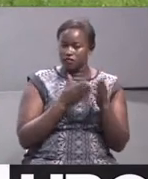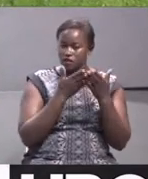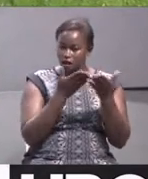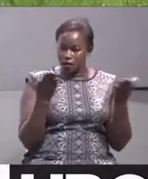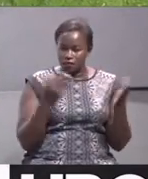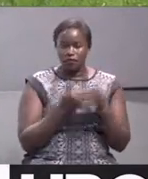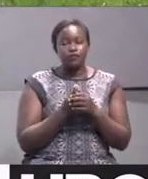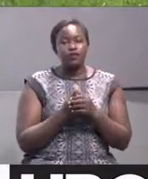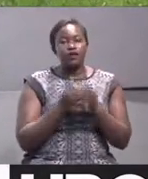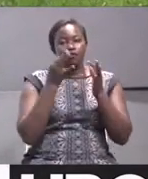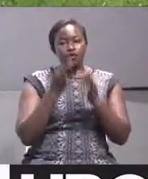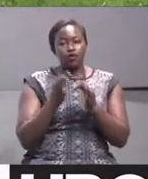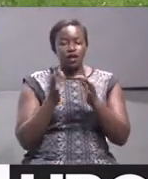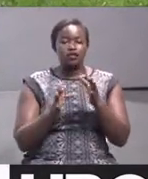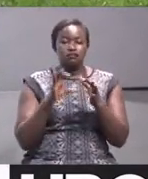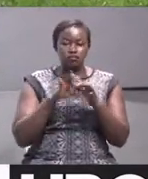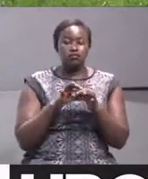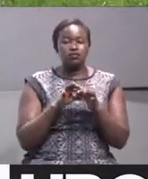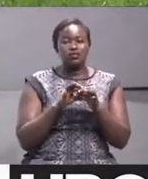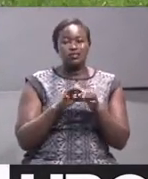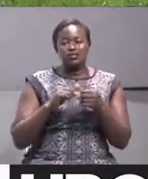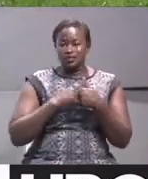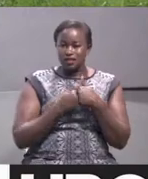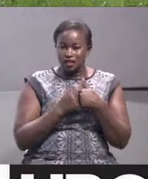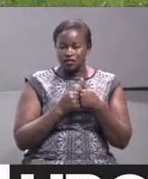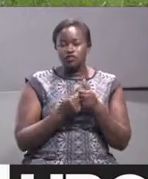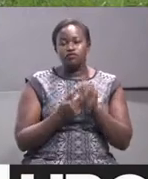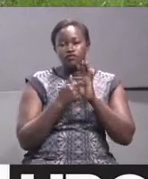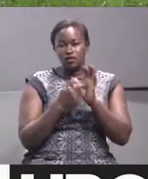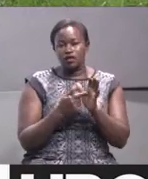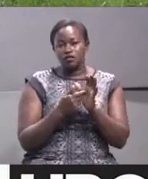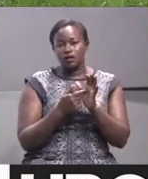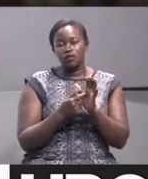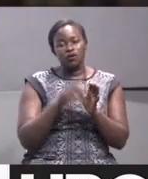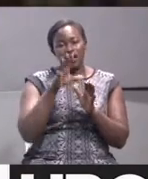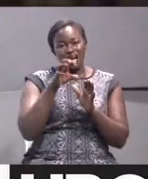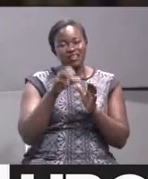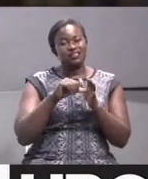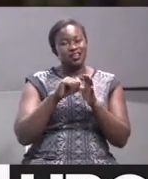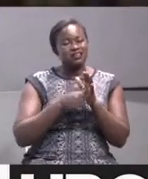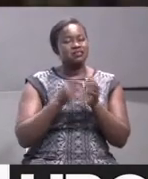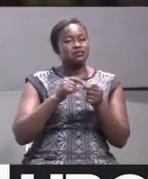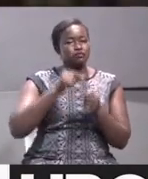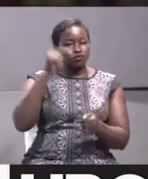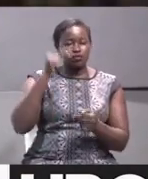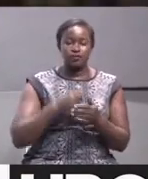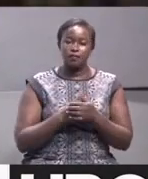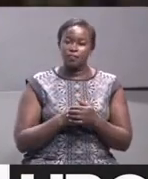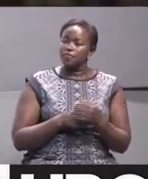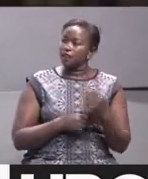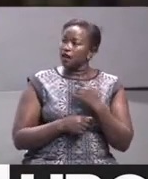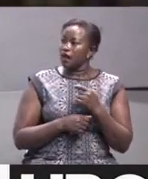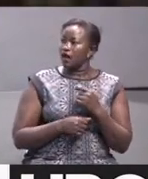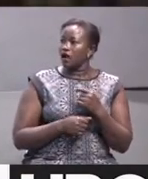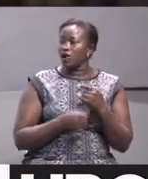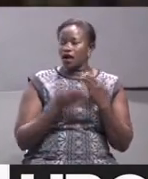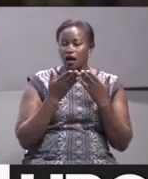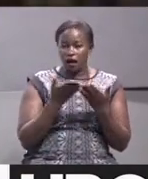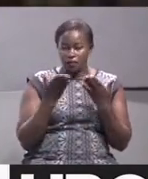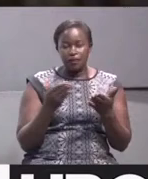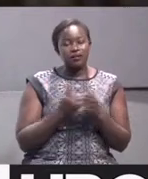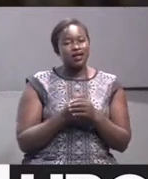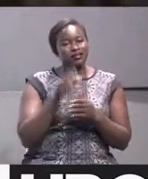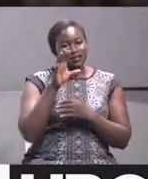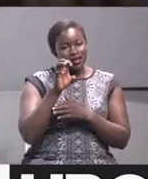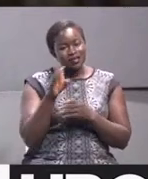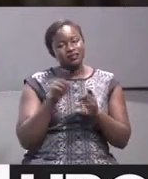products are linked to health challenges such as the rise in cancer cases. One, there are growing concerns of cancer and other related